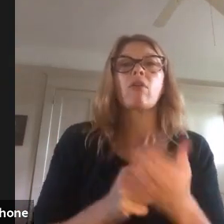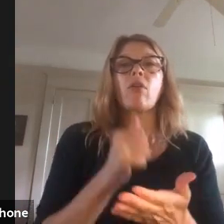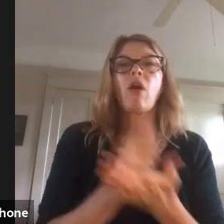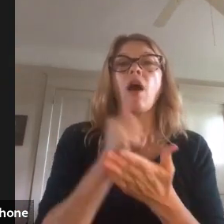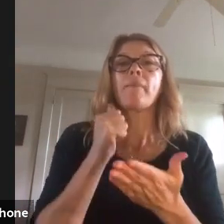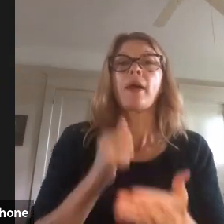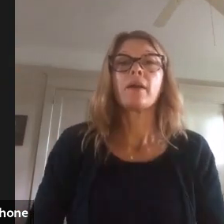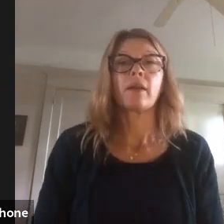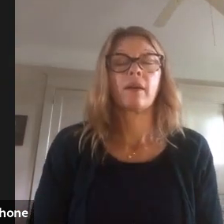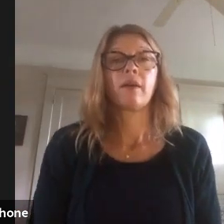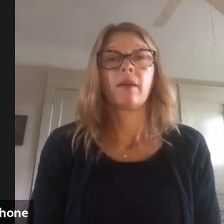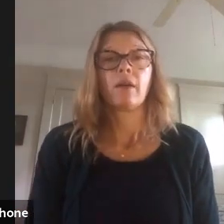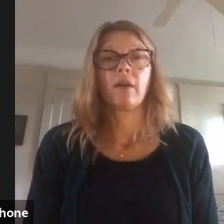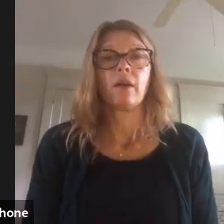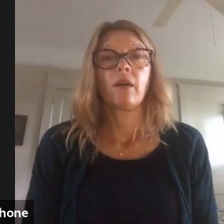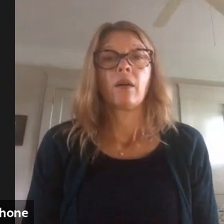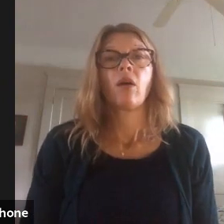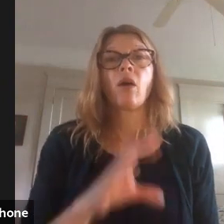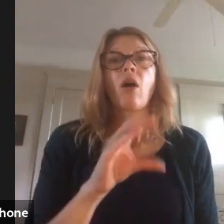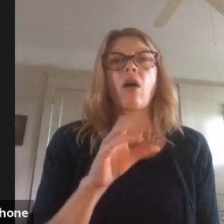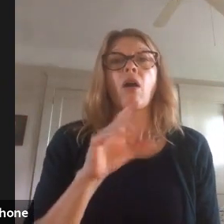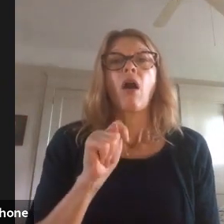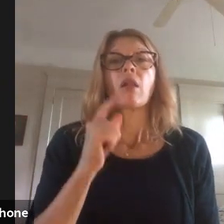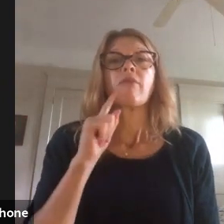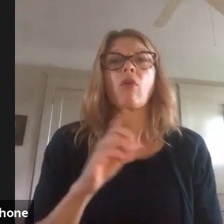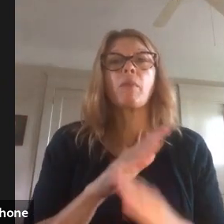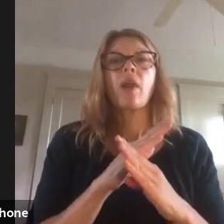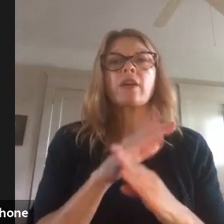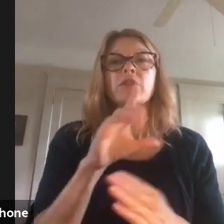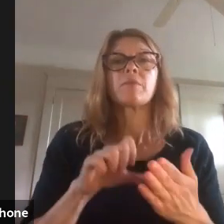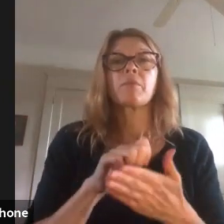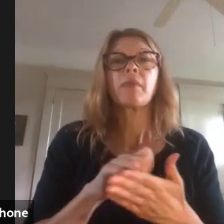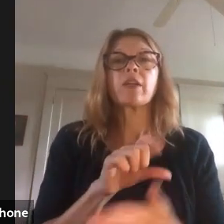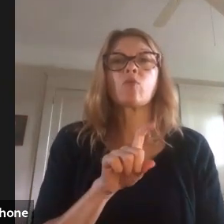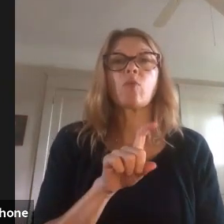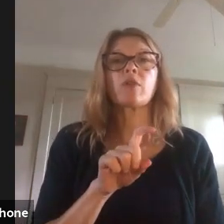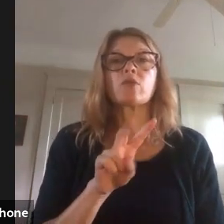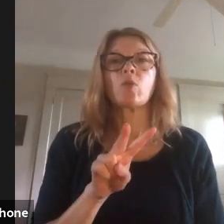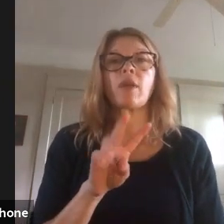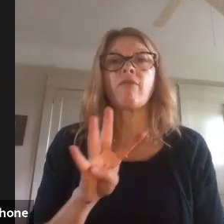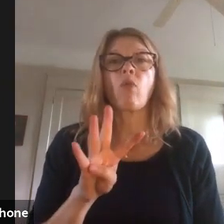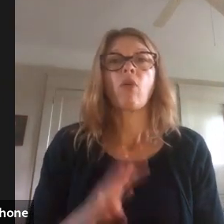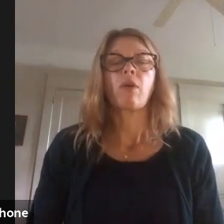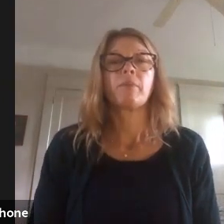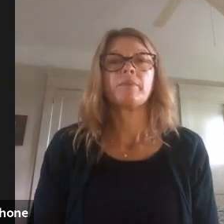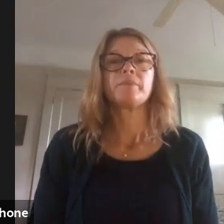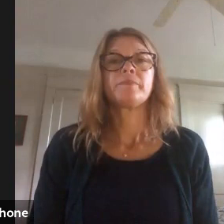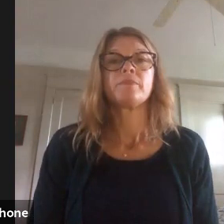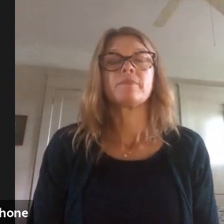Amen. A collect for protection is at the top of page 124.